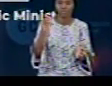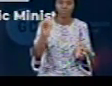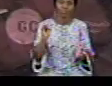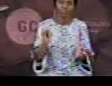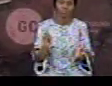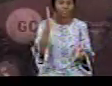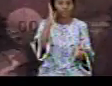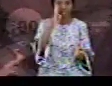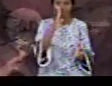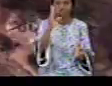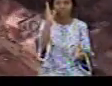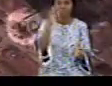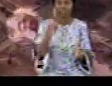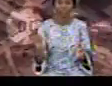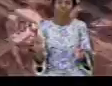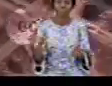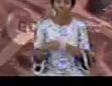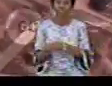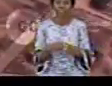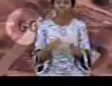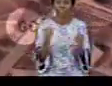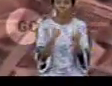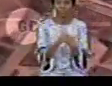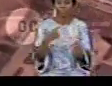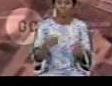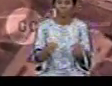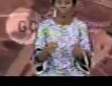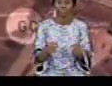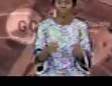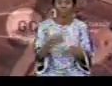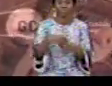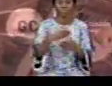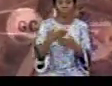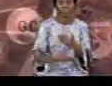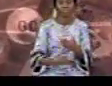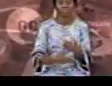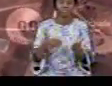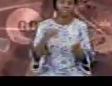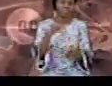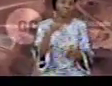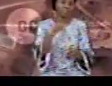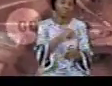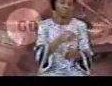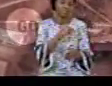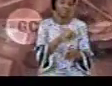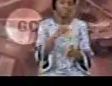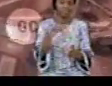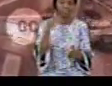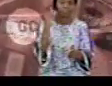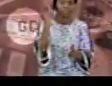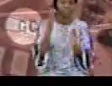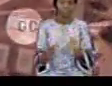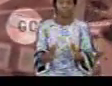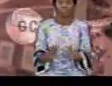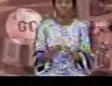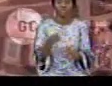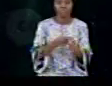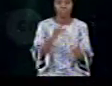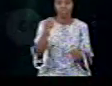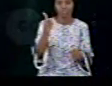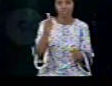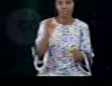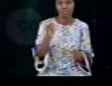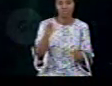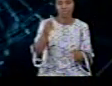minister this comes to you from ekurodu lagos state southwest nigeria and will be broadcast to the